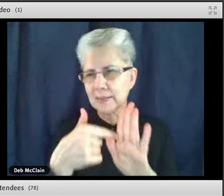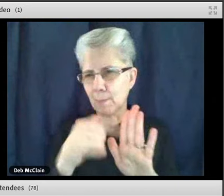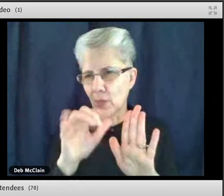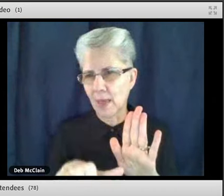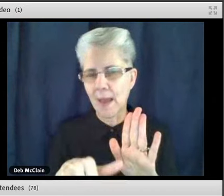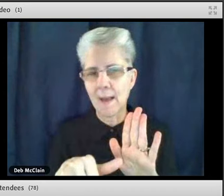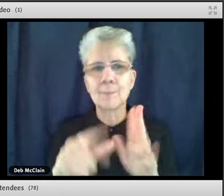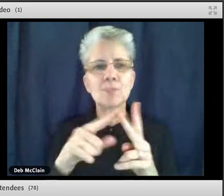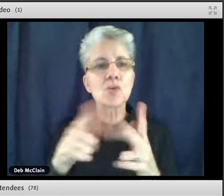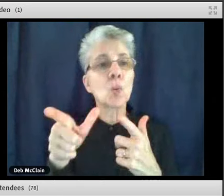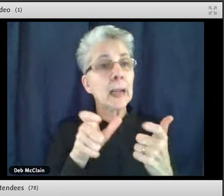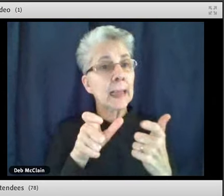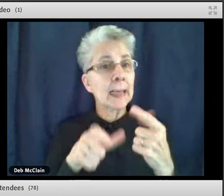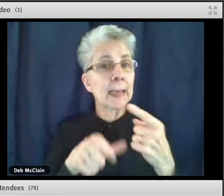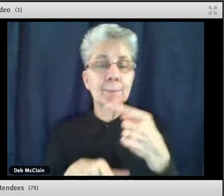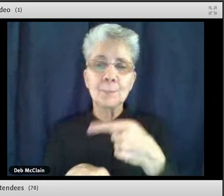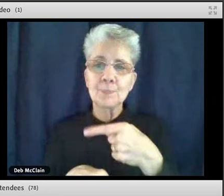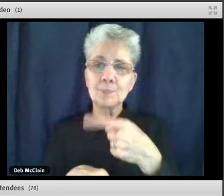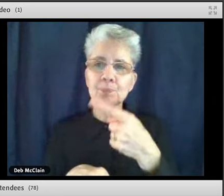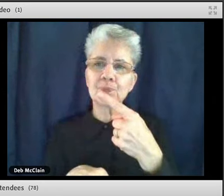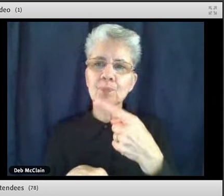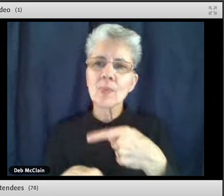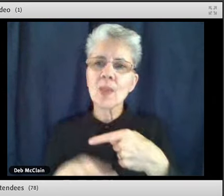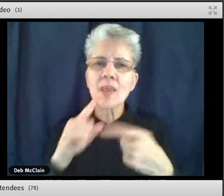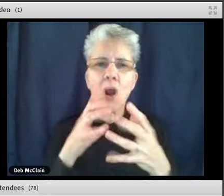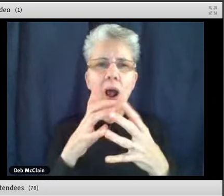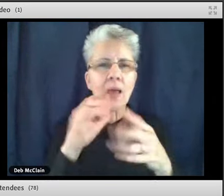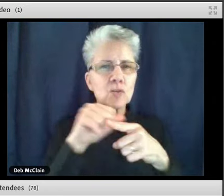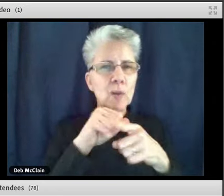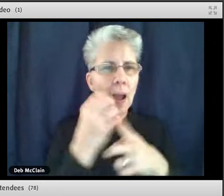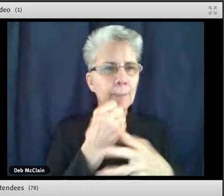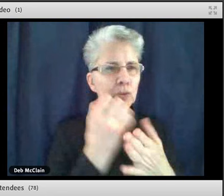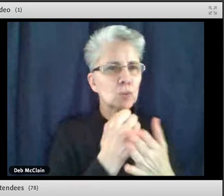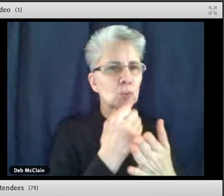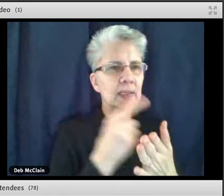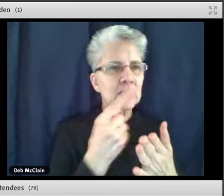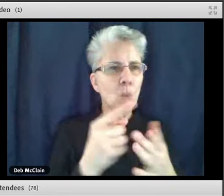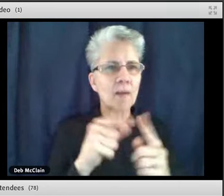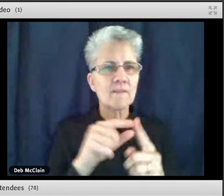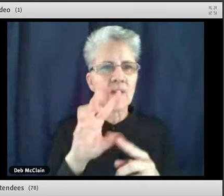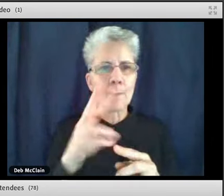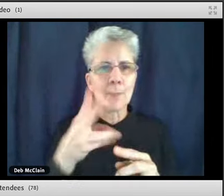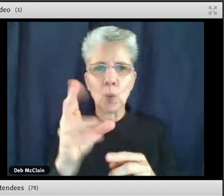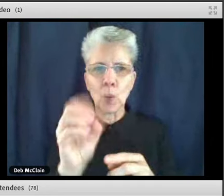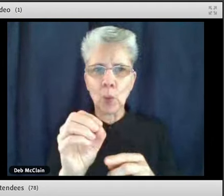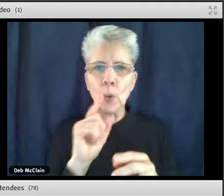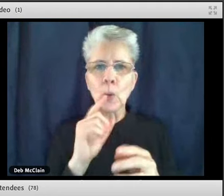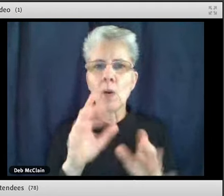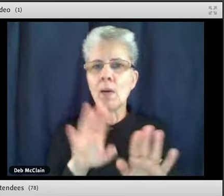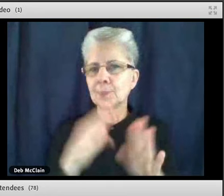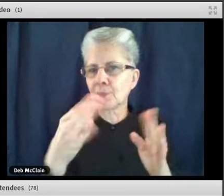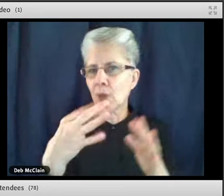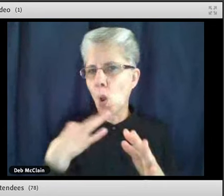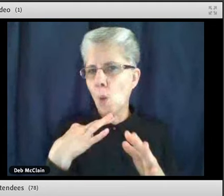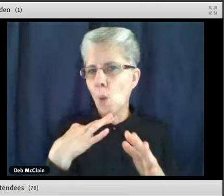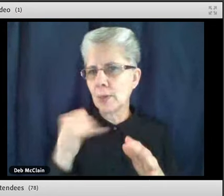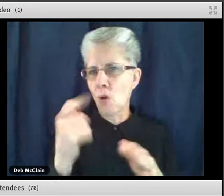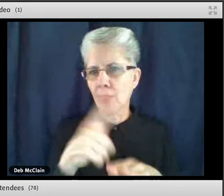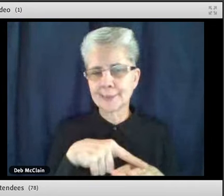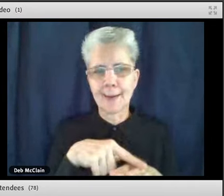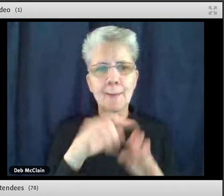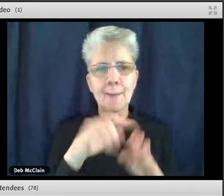anybody's thought about that here. NLM resources for librarians to assist researchers, because our researchers are still out there, right? We want them to